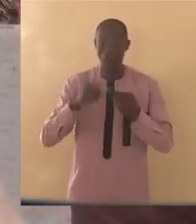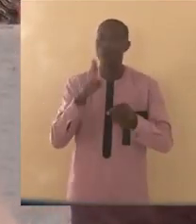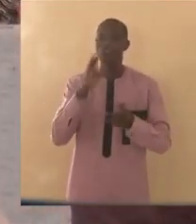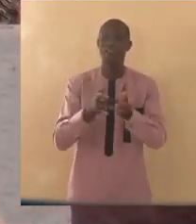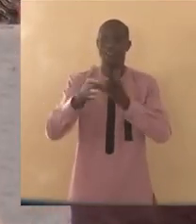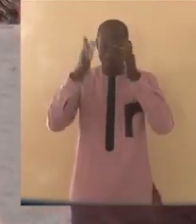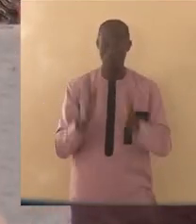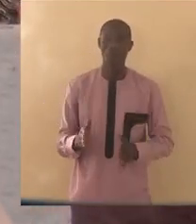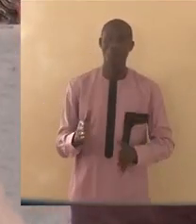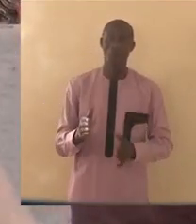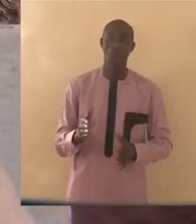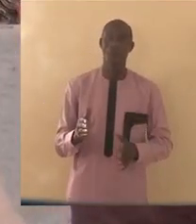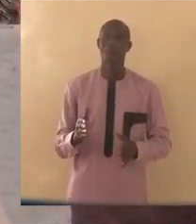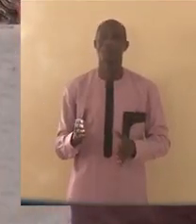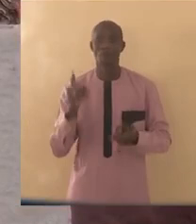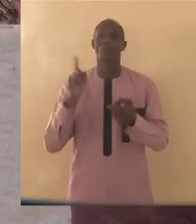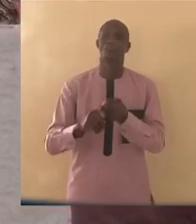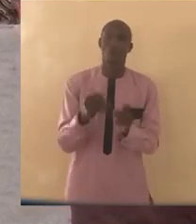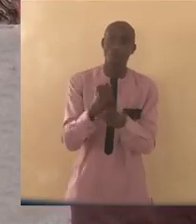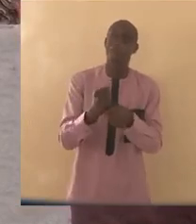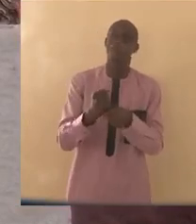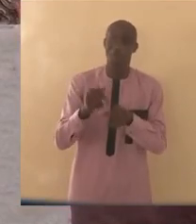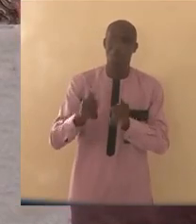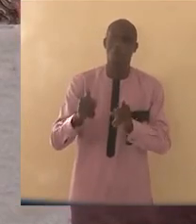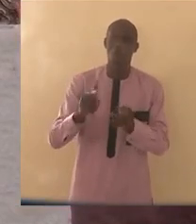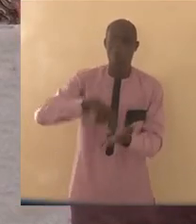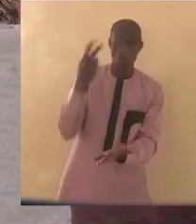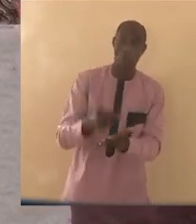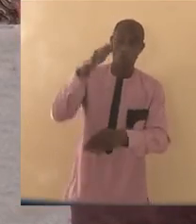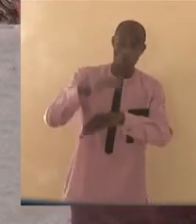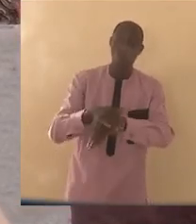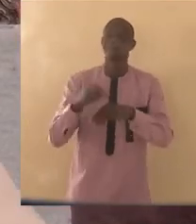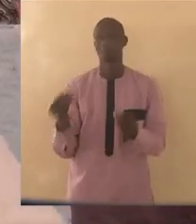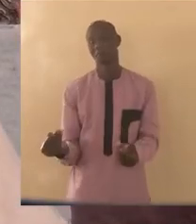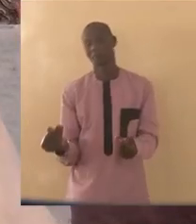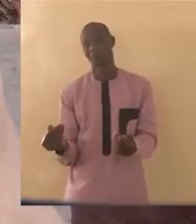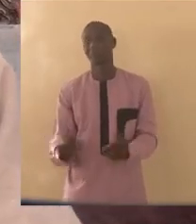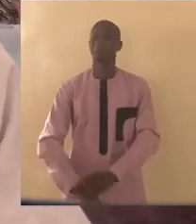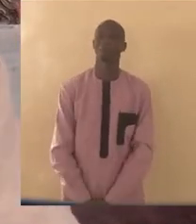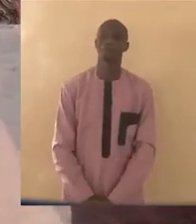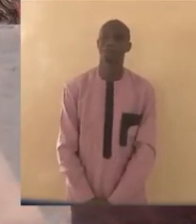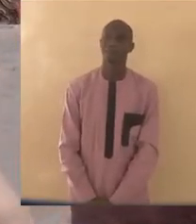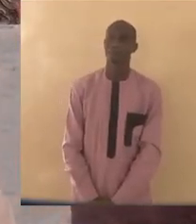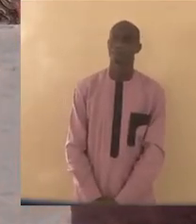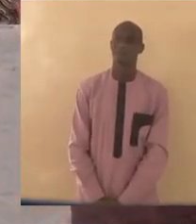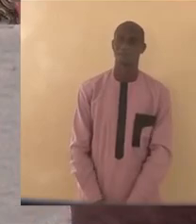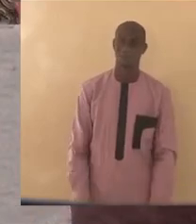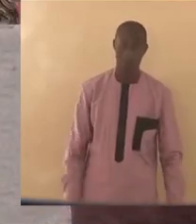a Christian. You don't have to be a Christian to make people roll on the ground.